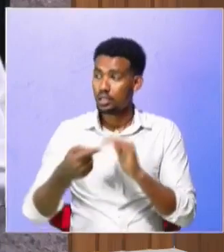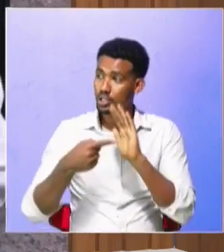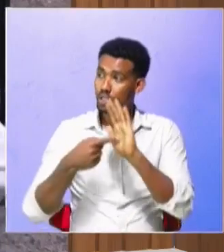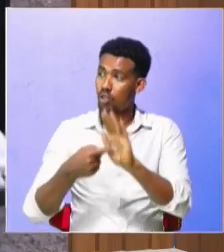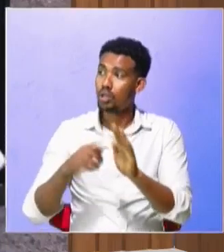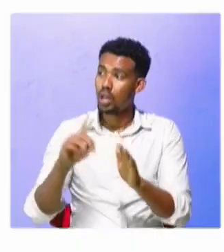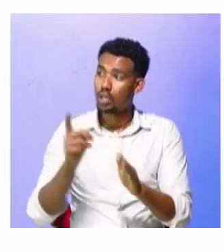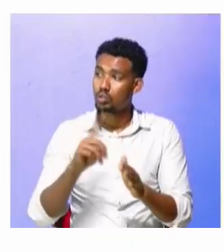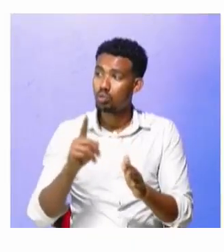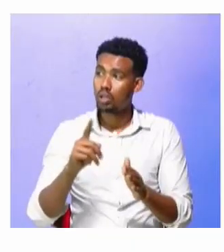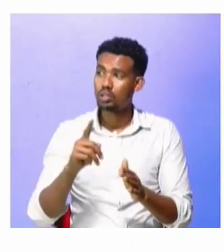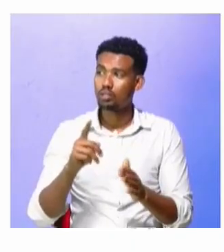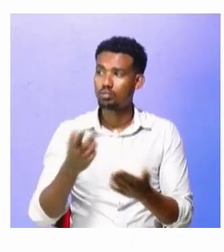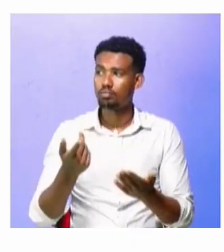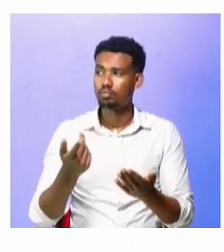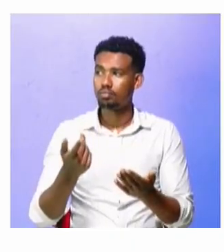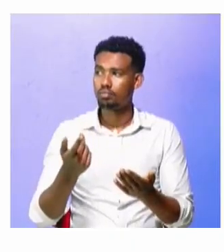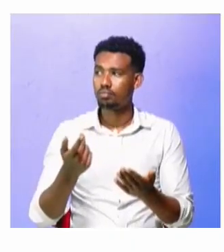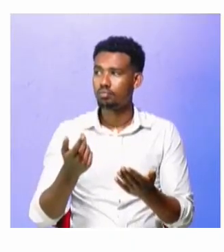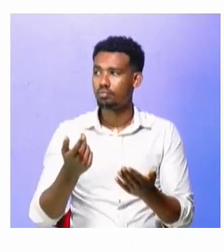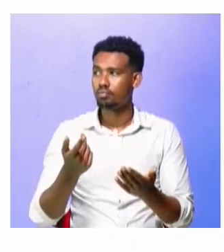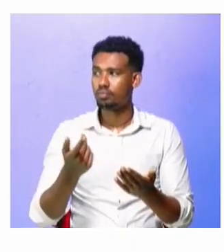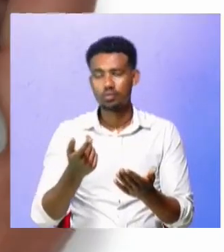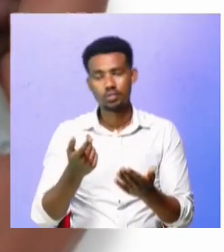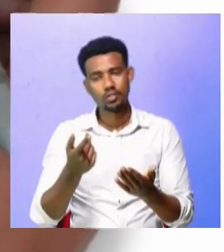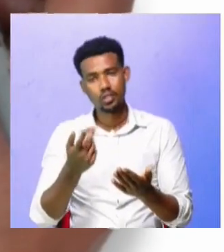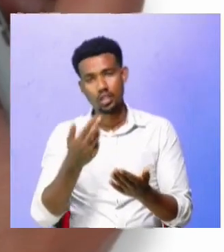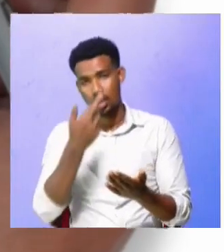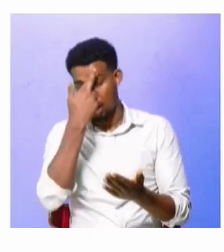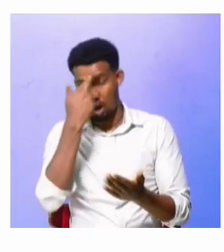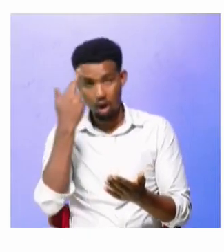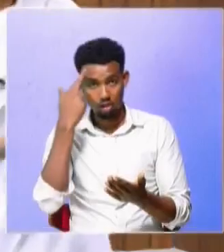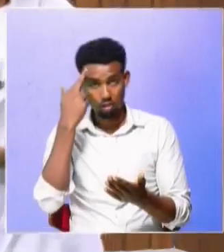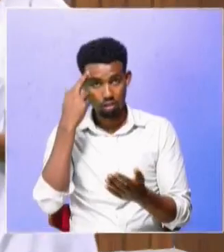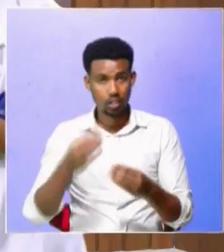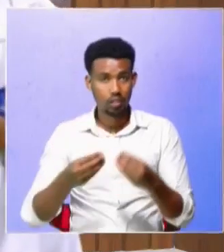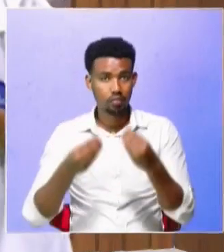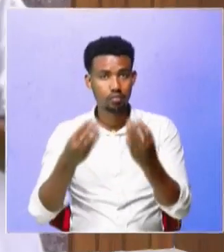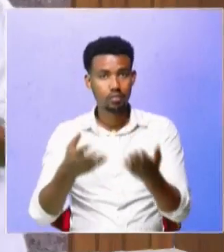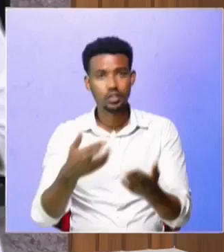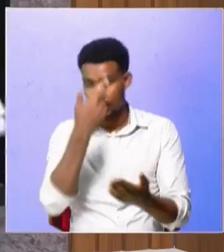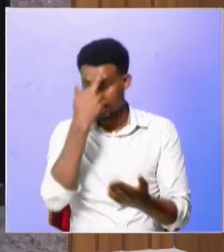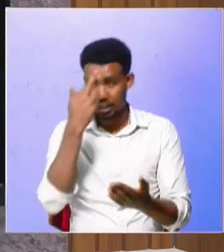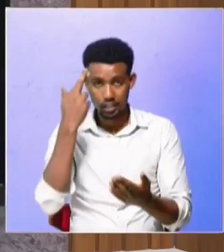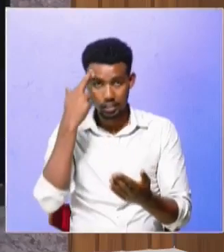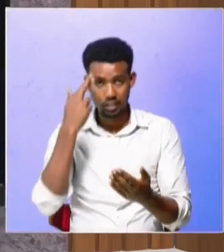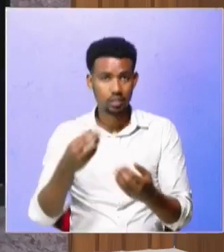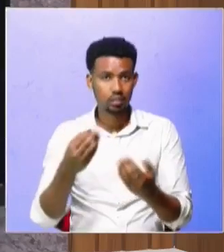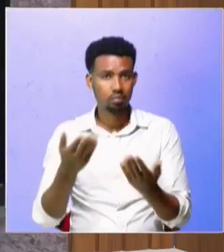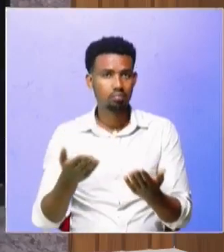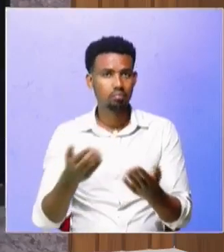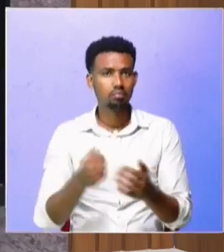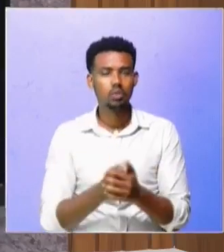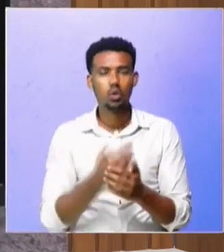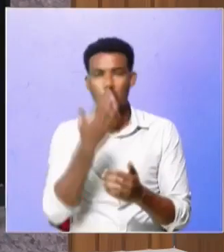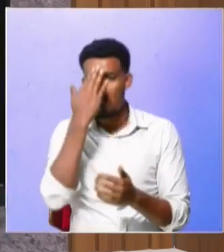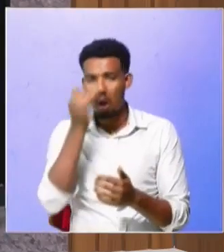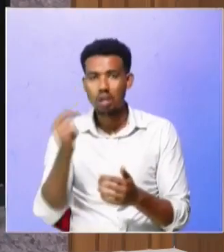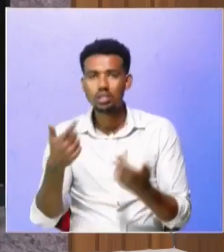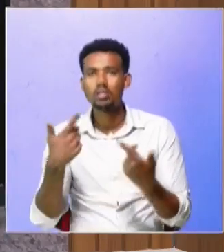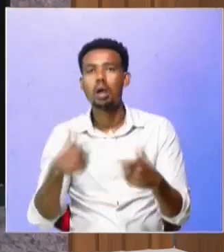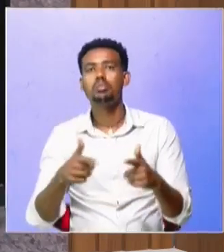us preposition of what? Cause. It is giving us reason. It is giving us cause why this